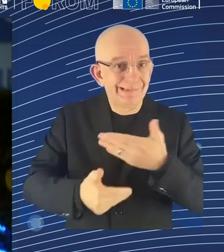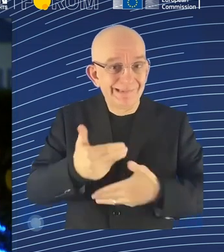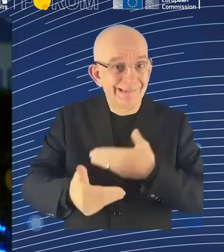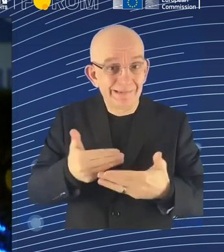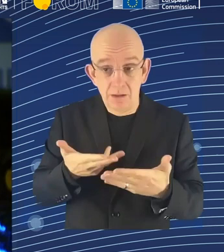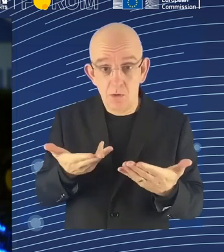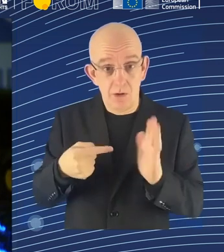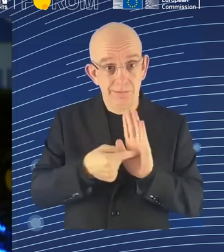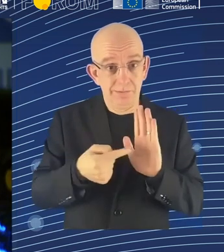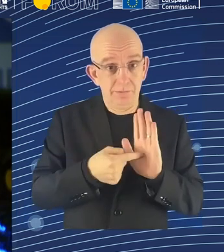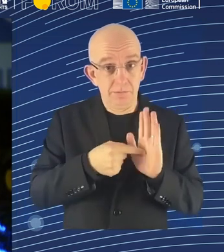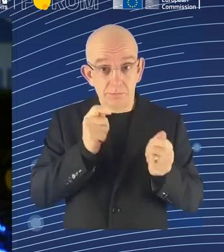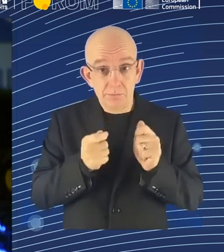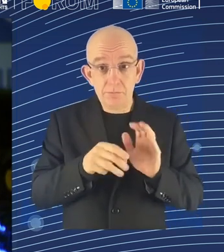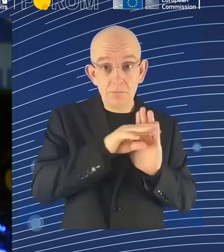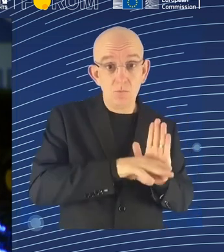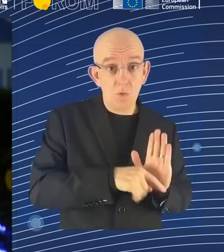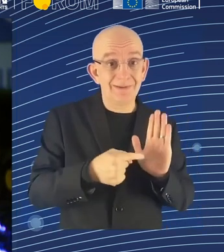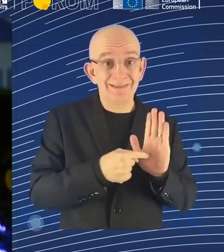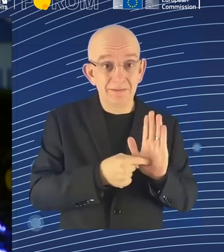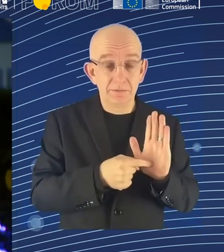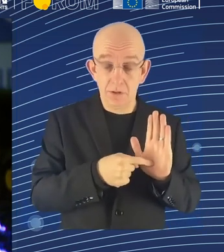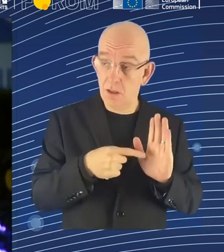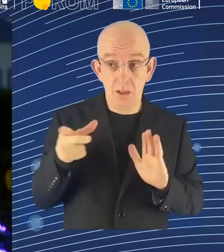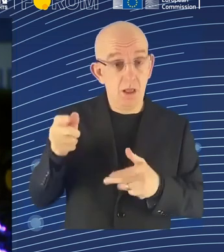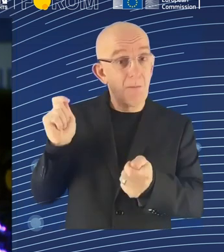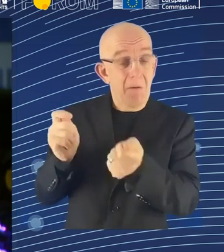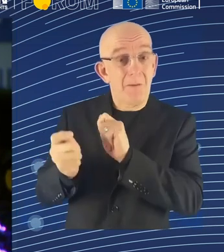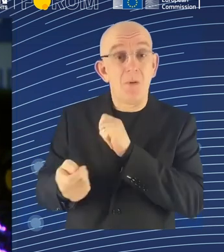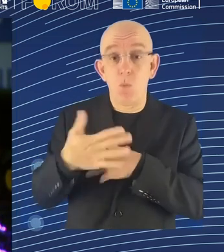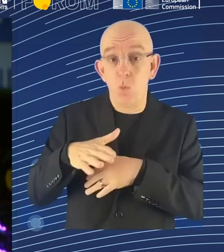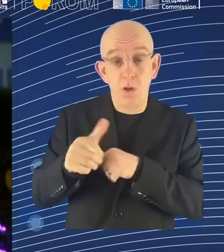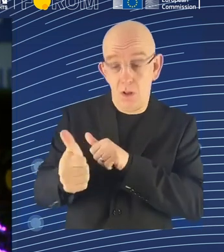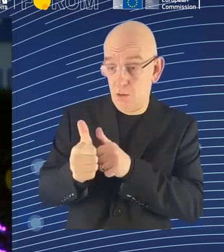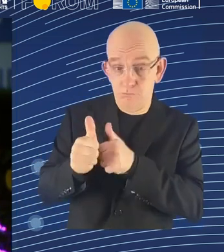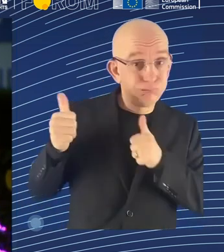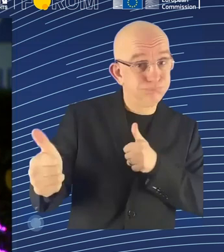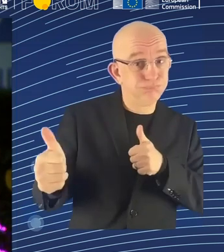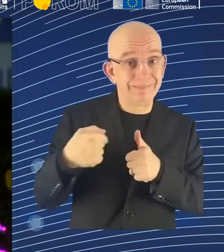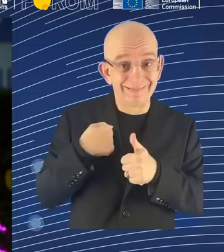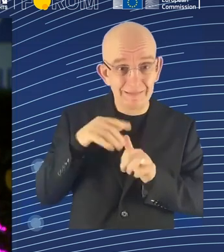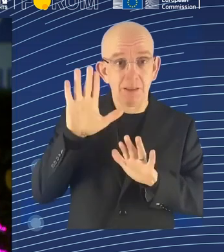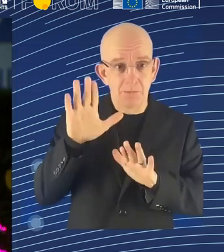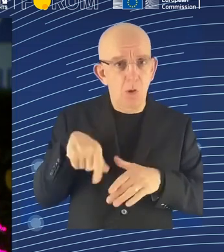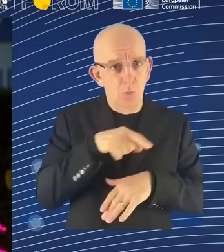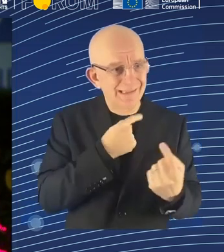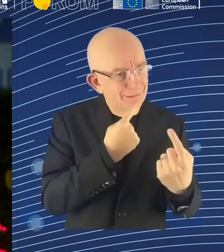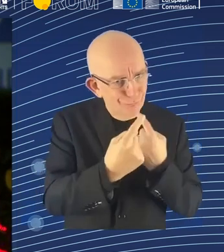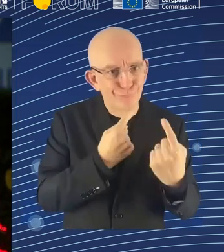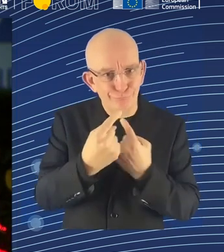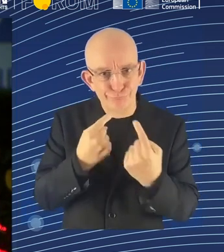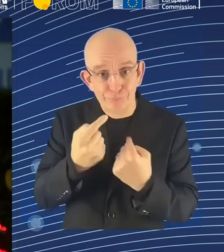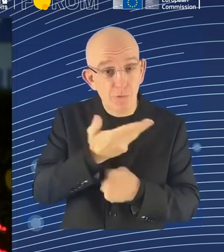same president at the time, but we consulted them nonetheless, as well as all the companies, NGOs, and the academic